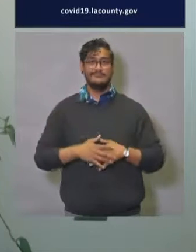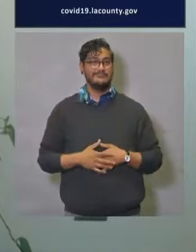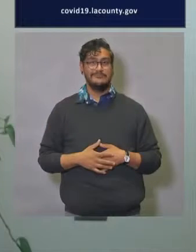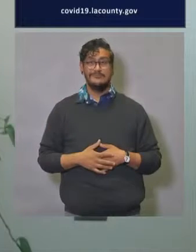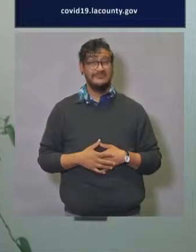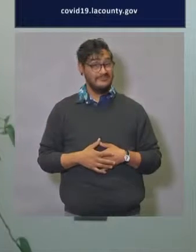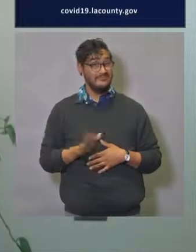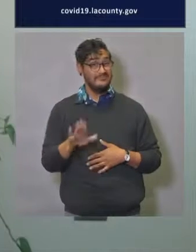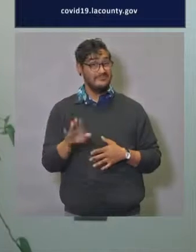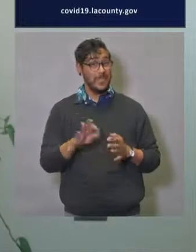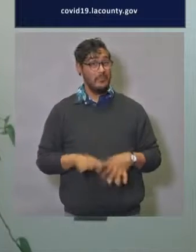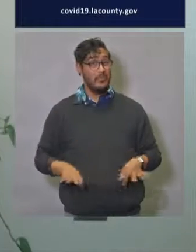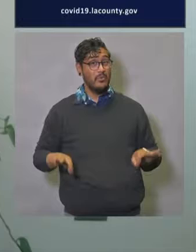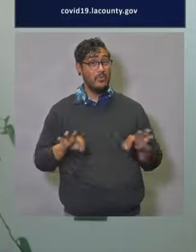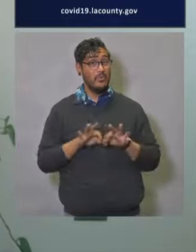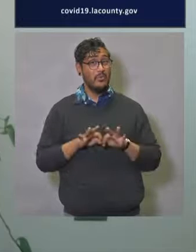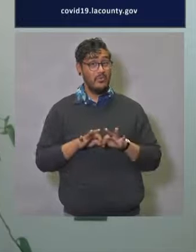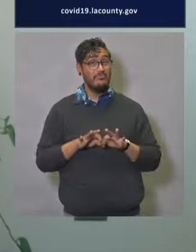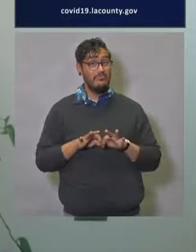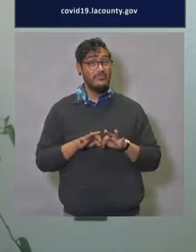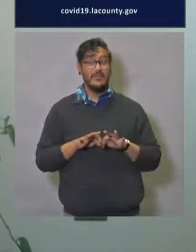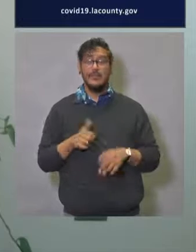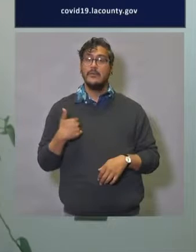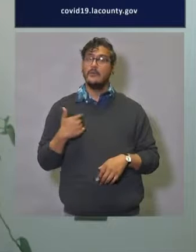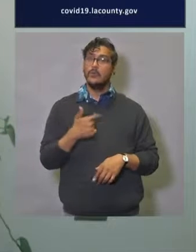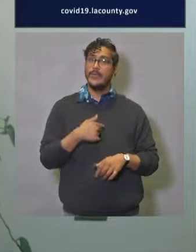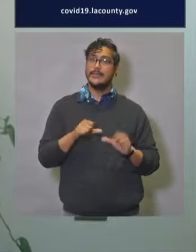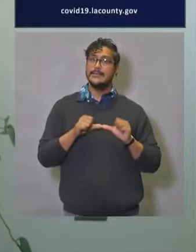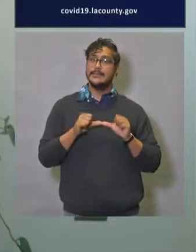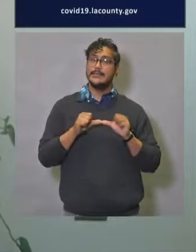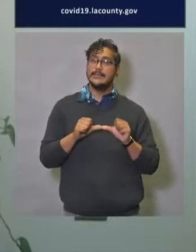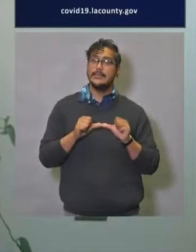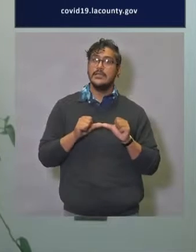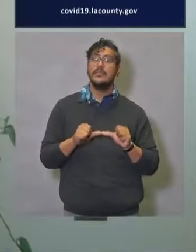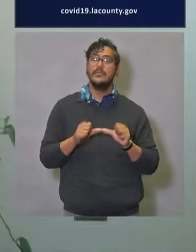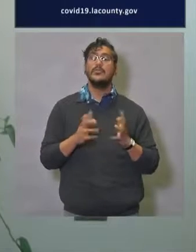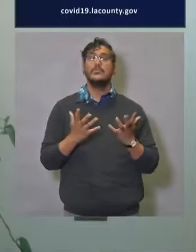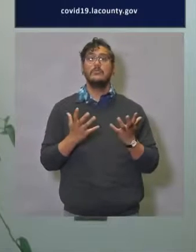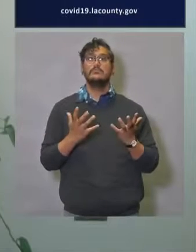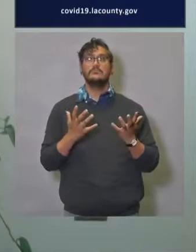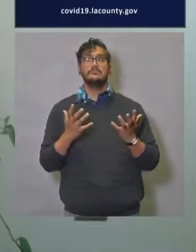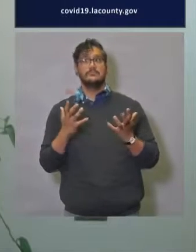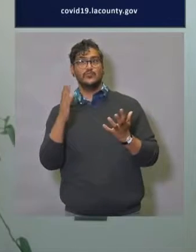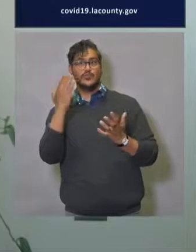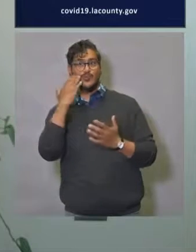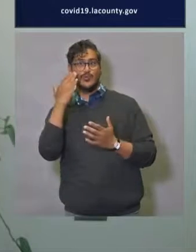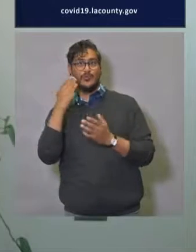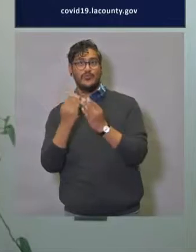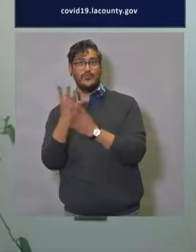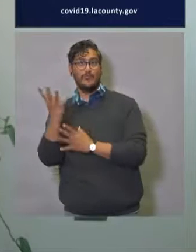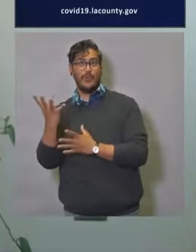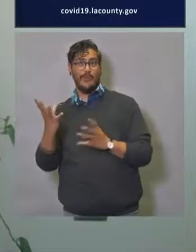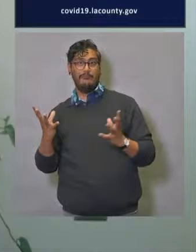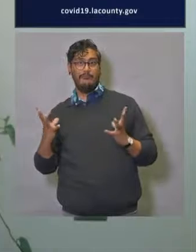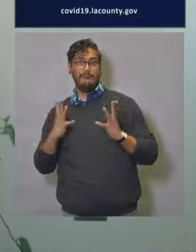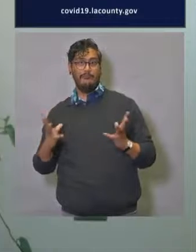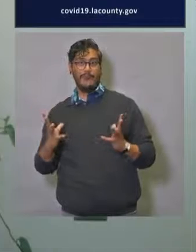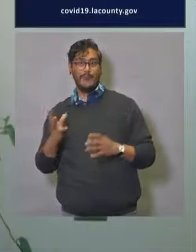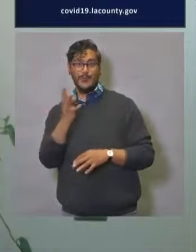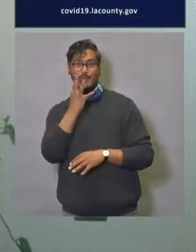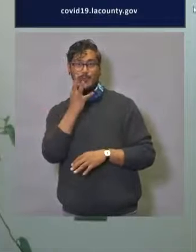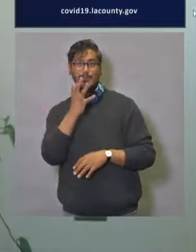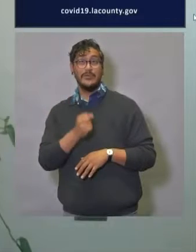especially important as we're continuing to be during spring break for different schools. For